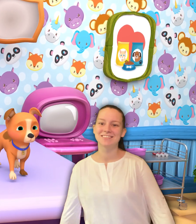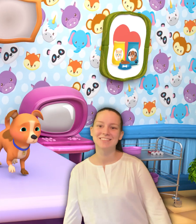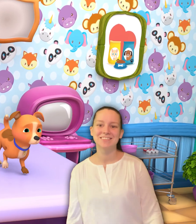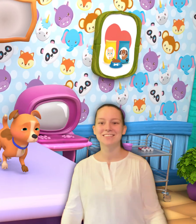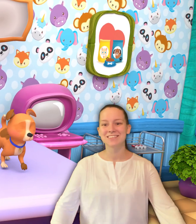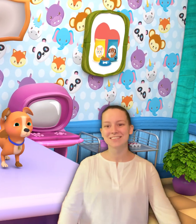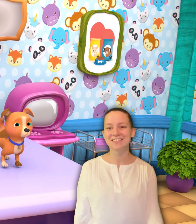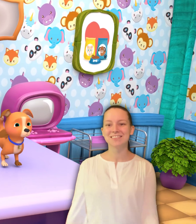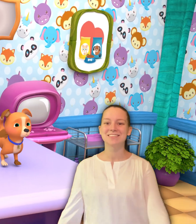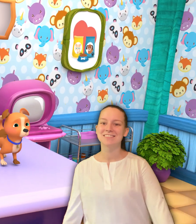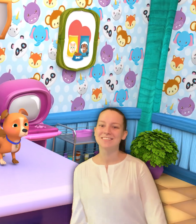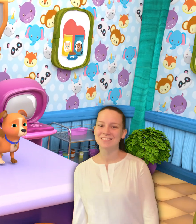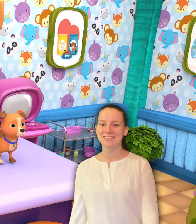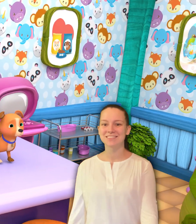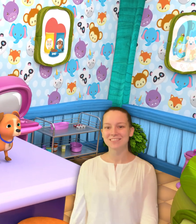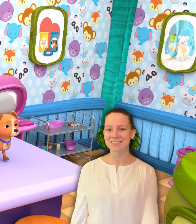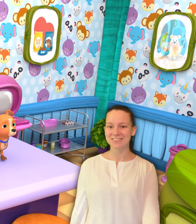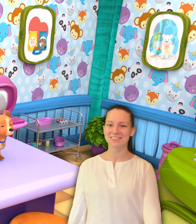thank you